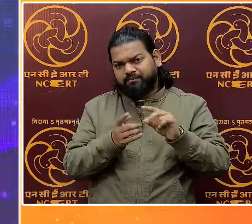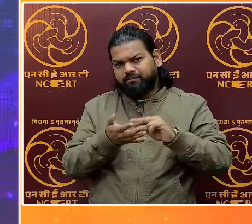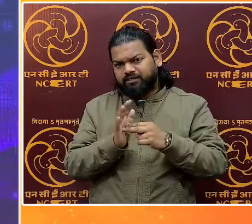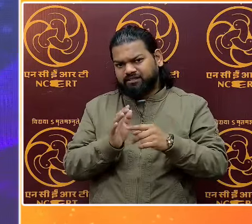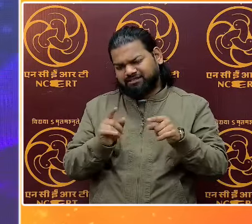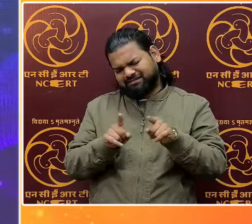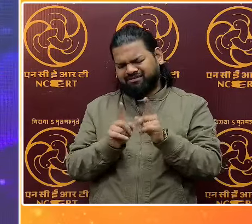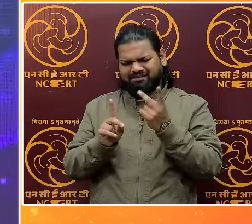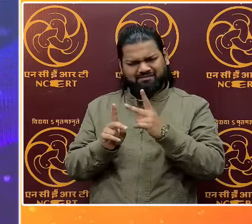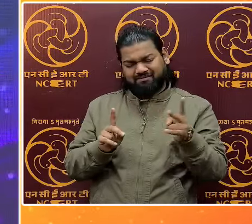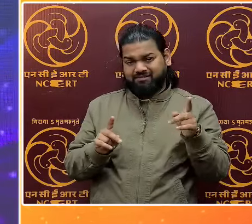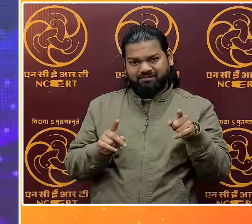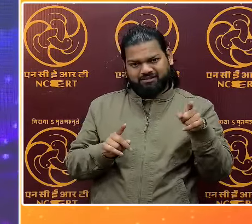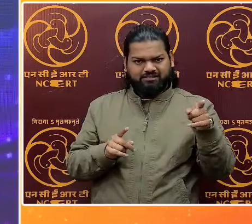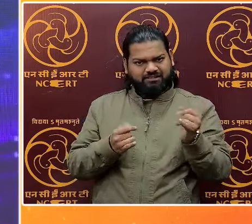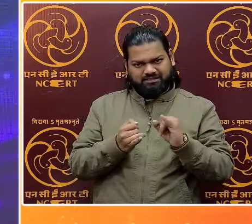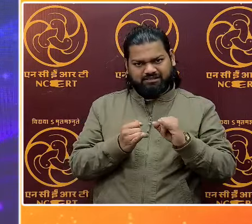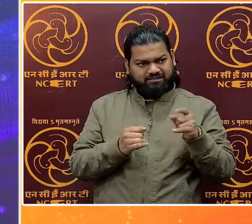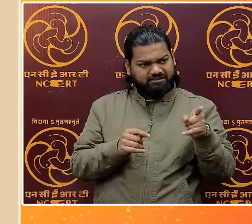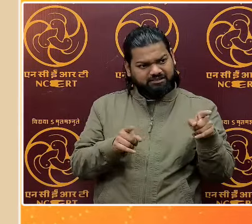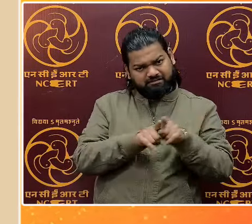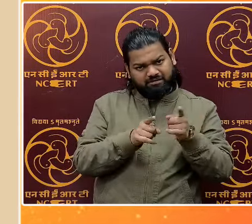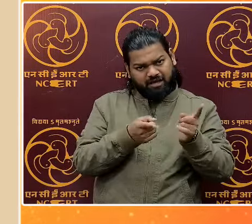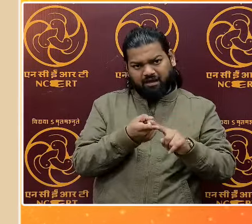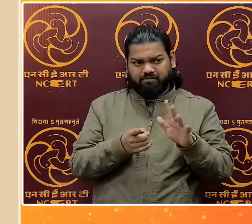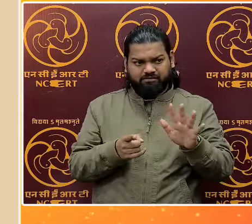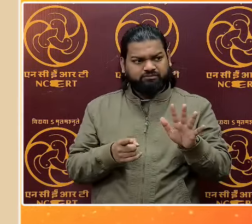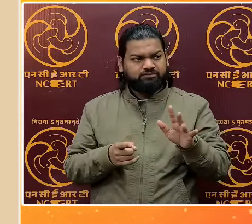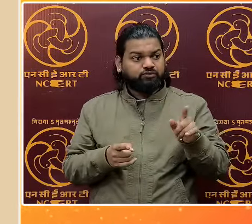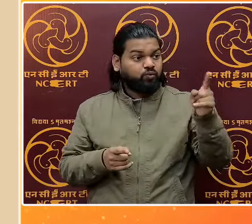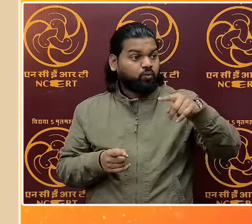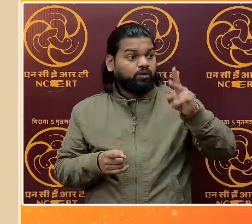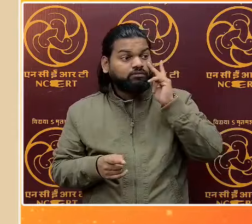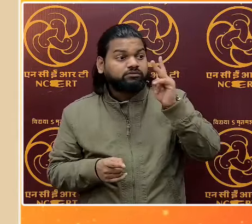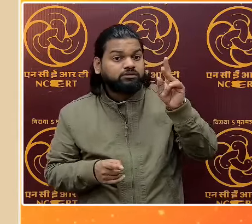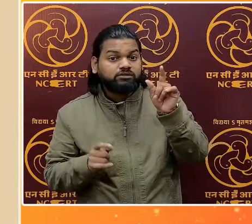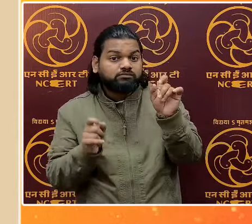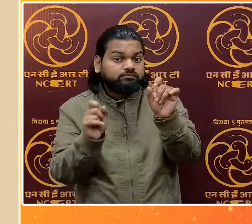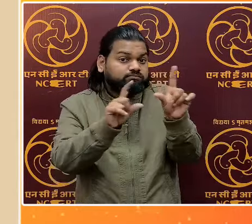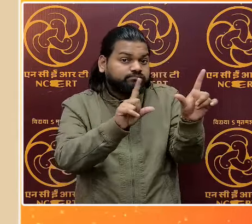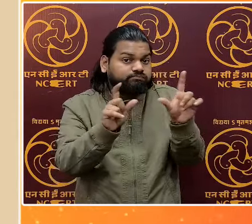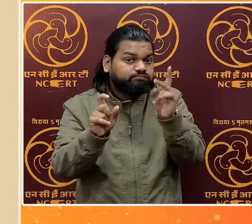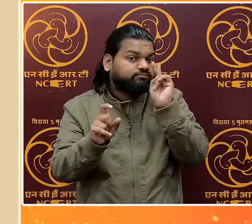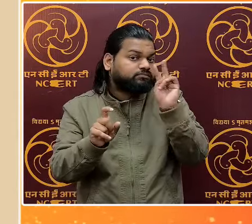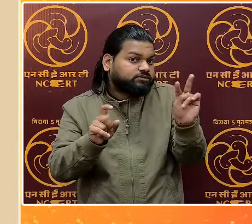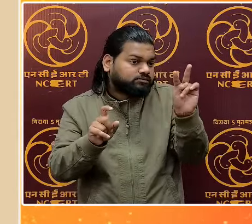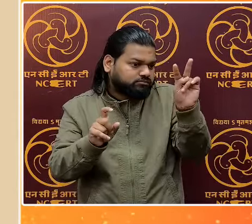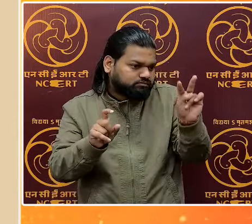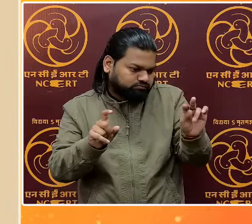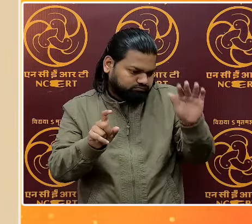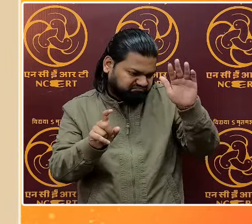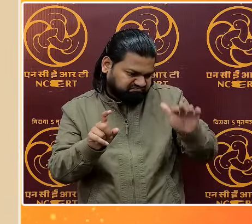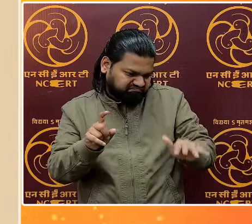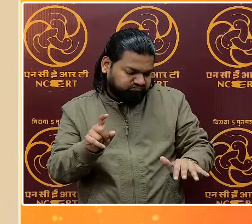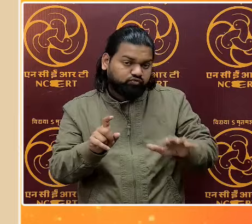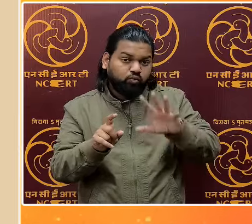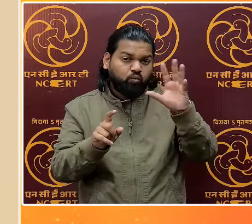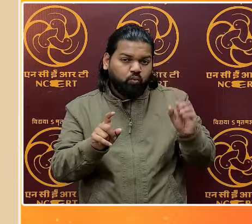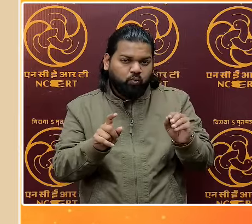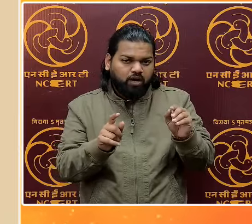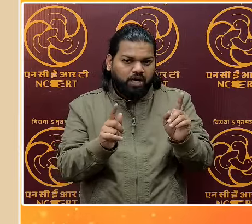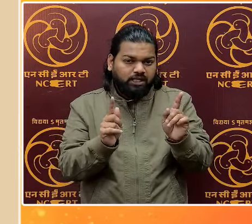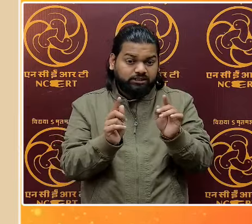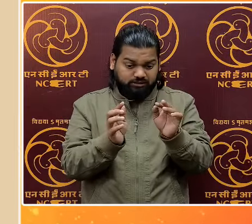So the cases we'll see here, what are those 2 cases? When the object is placed behind the convex lens at a small